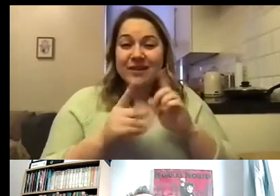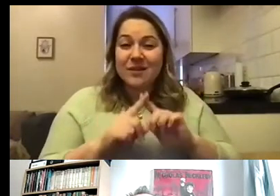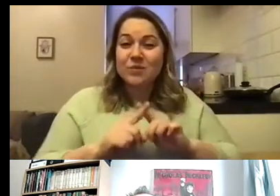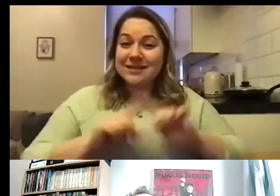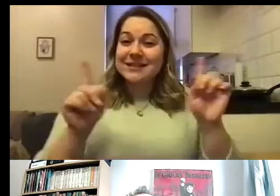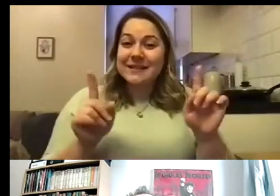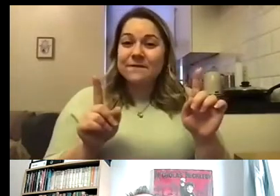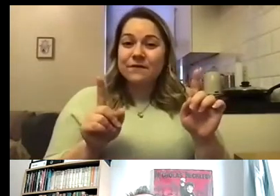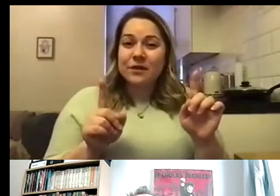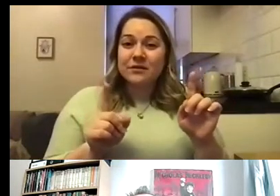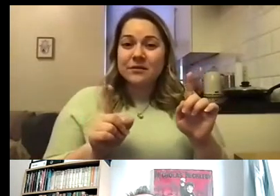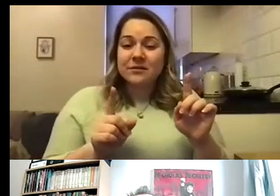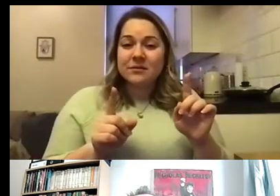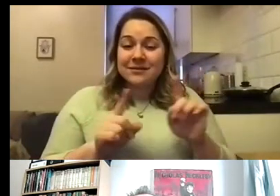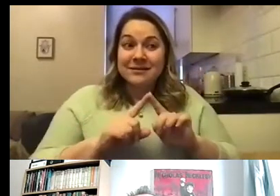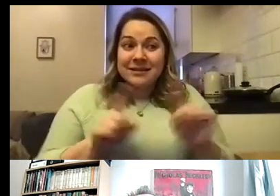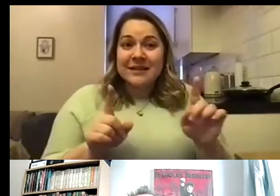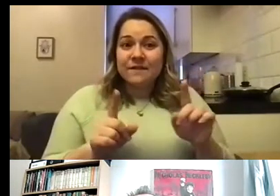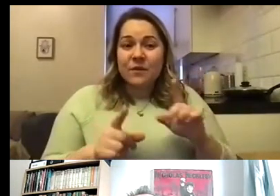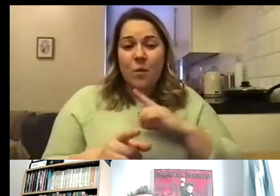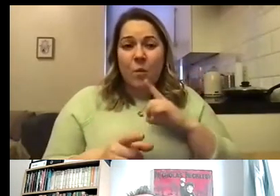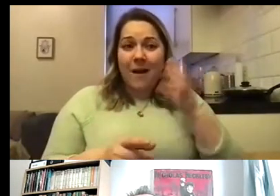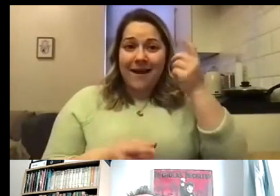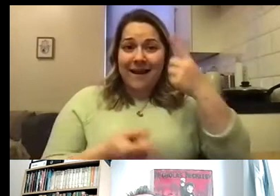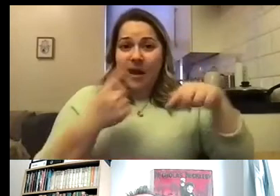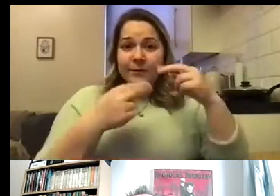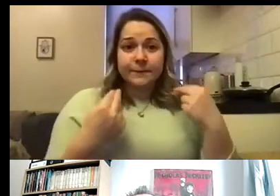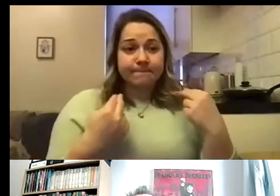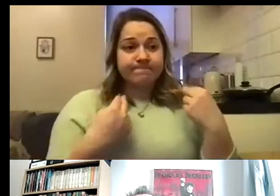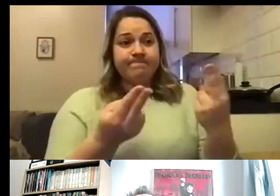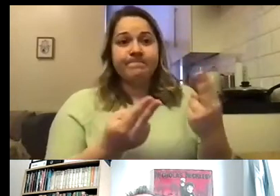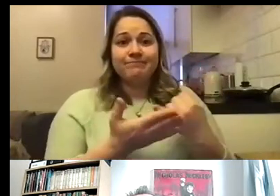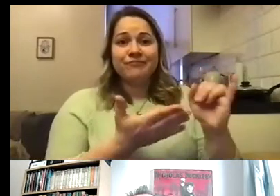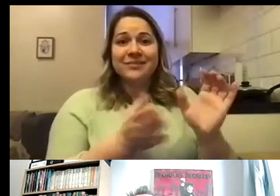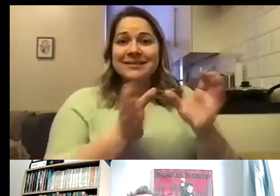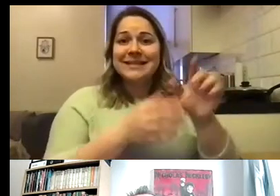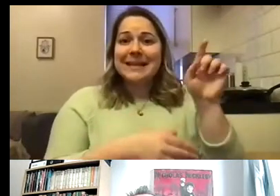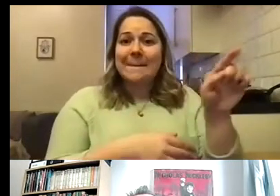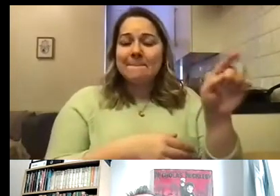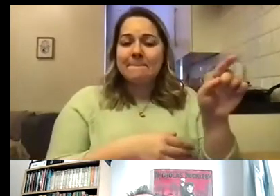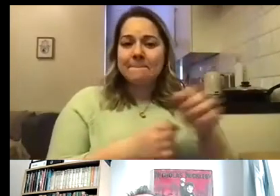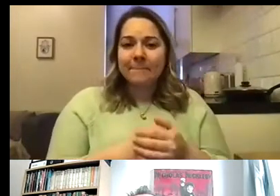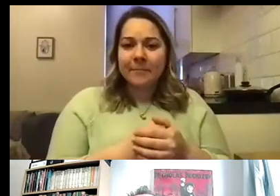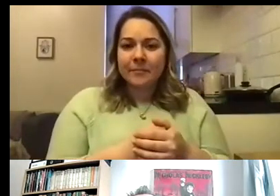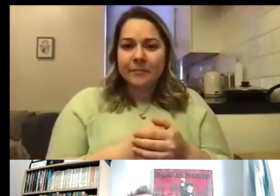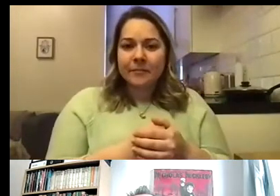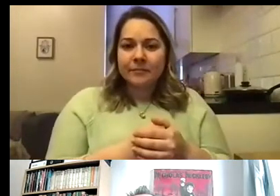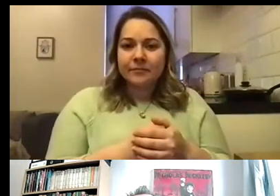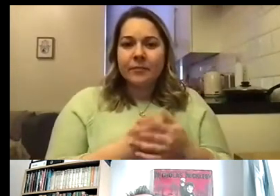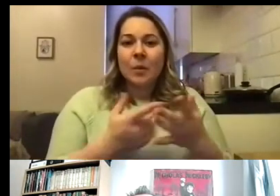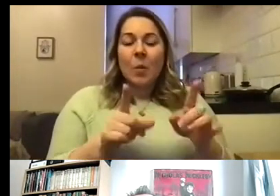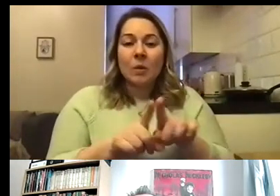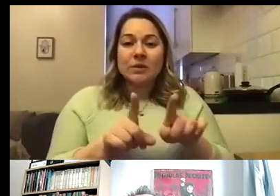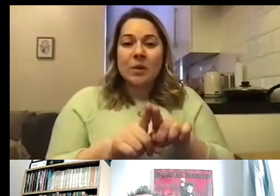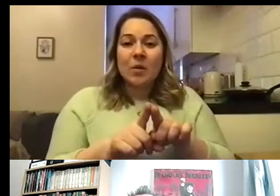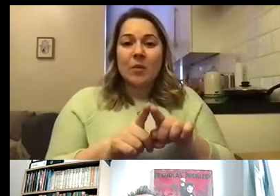a council to stand up for its constituents in that way. And we wanted it to feel like, as well, when you were in a place, the